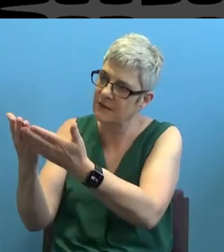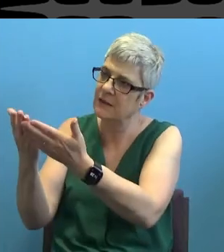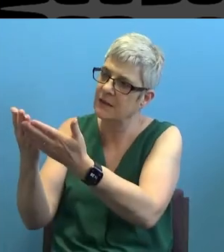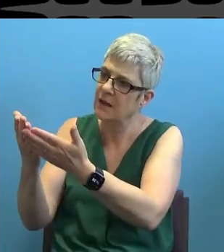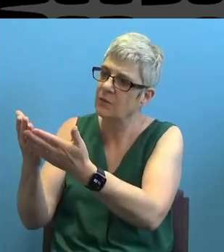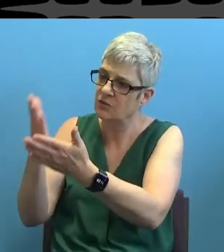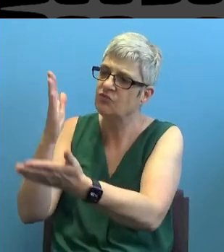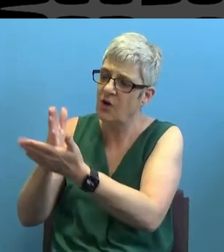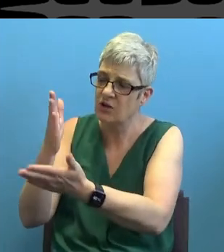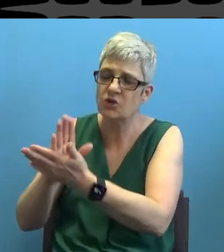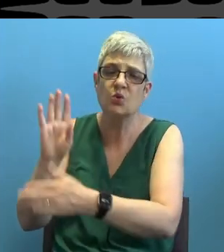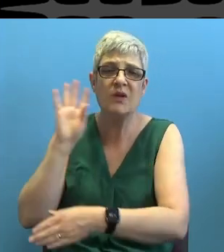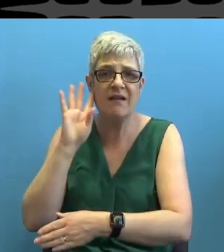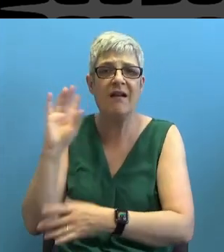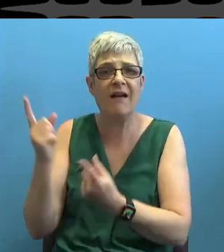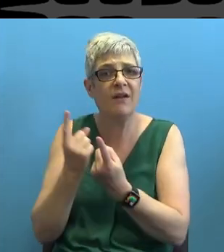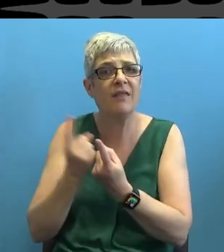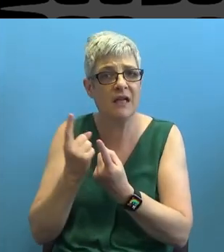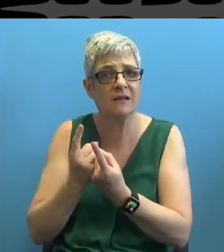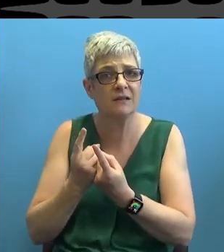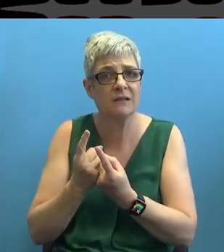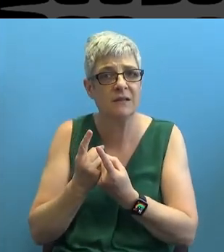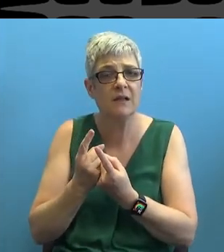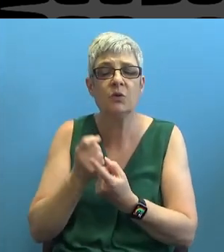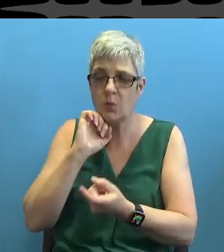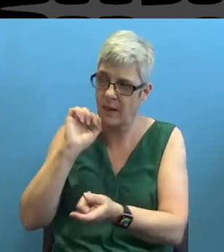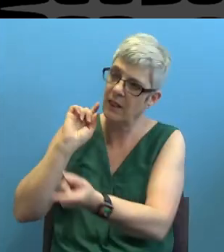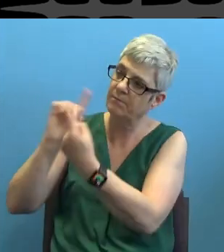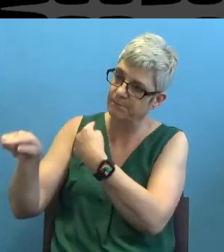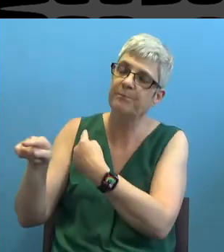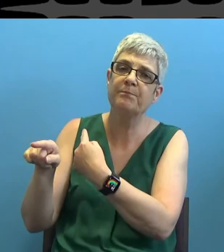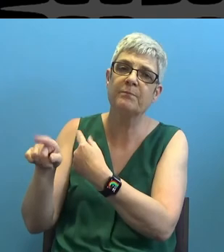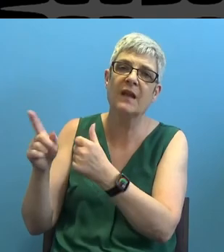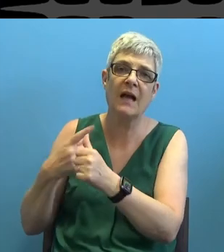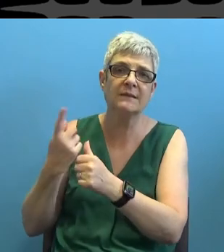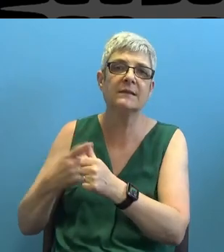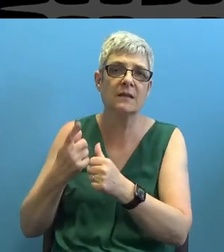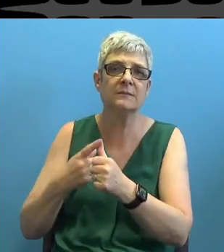trusting that you hear all of our petitions and that you will answer them.